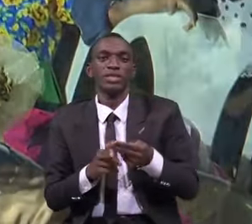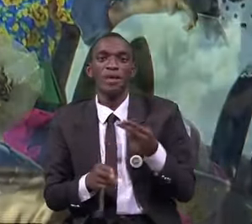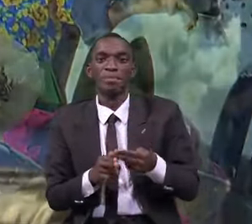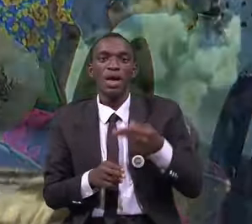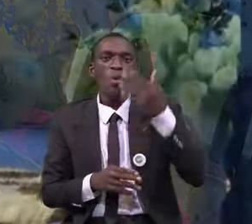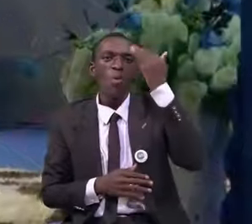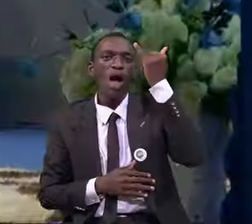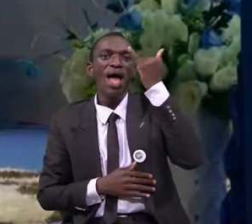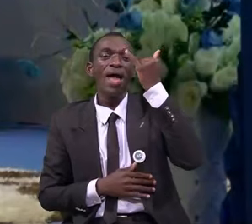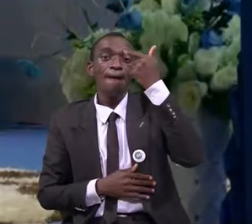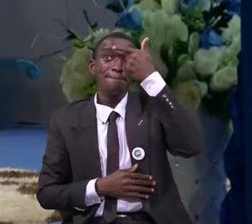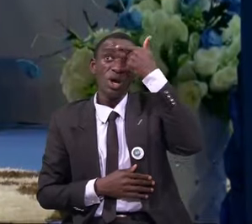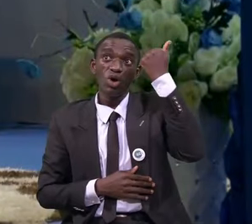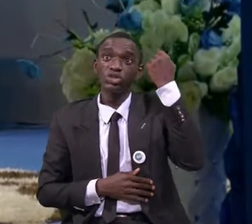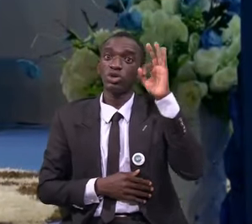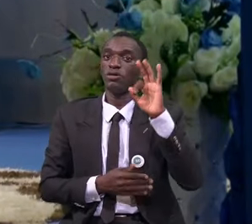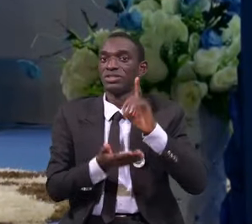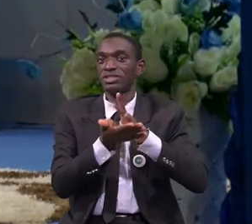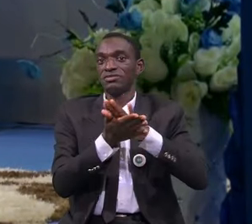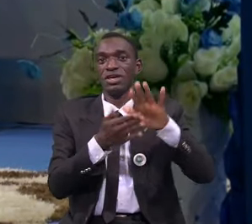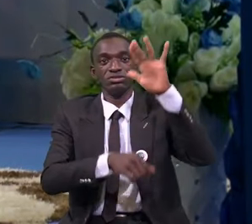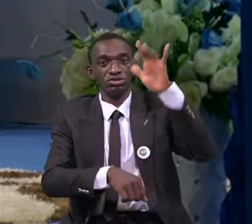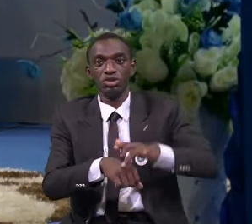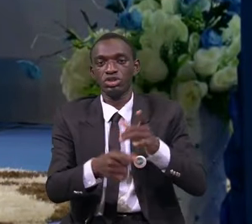Because of the divine touch that comes upon your life.